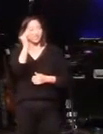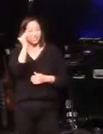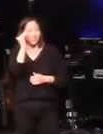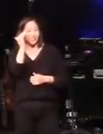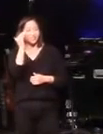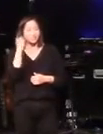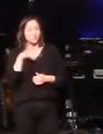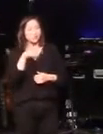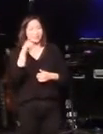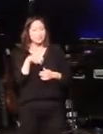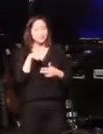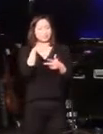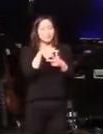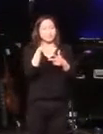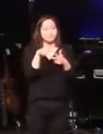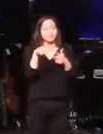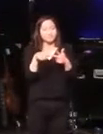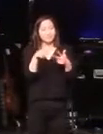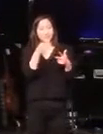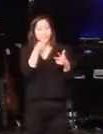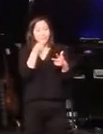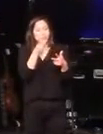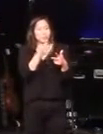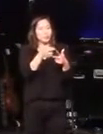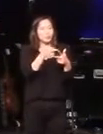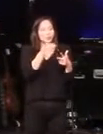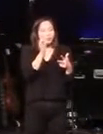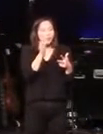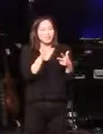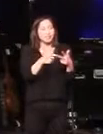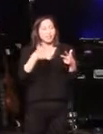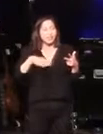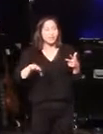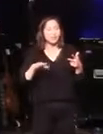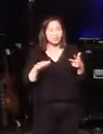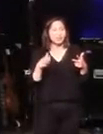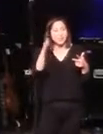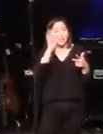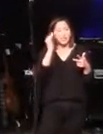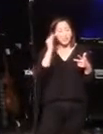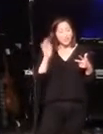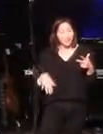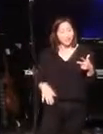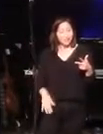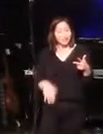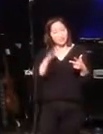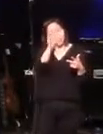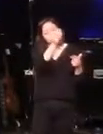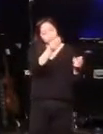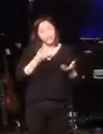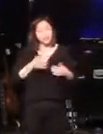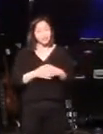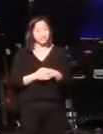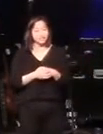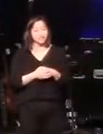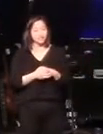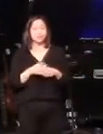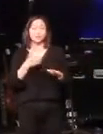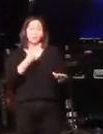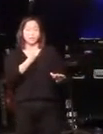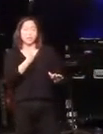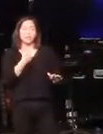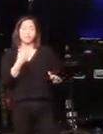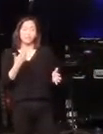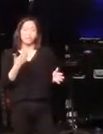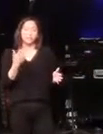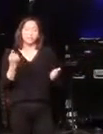he's so busy. He goes, oh, listen, I have been known to forget to feed my boys. I have been known to do that. Jody has